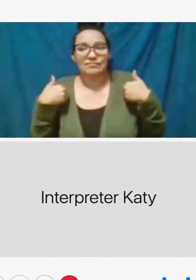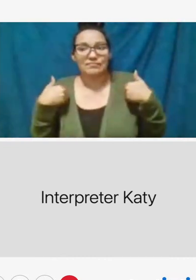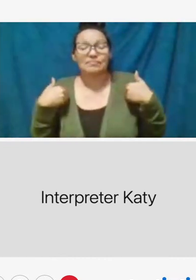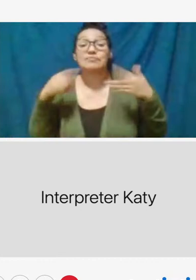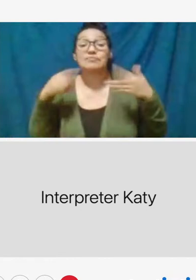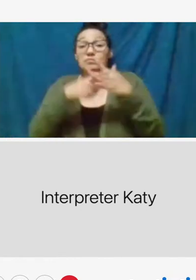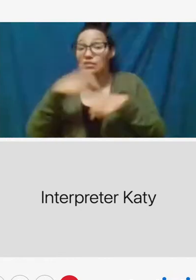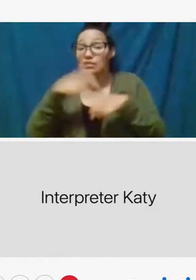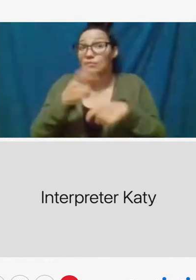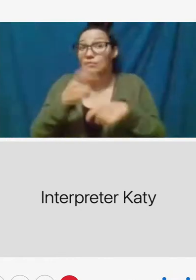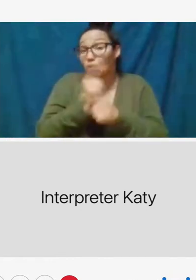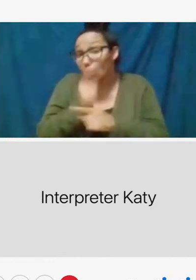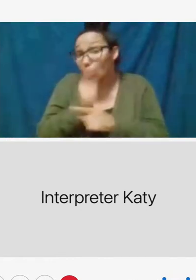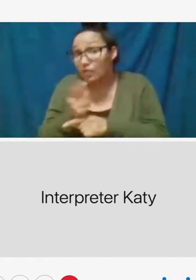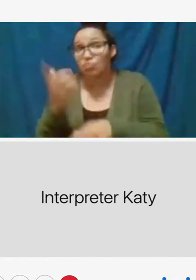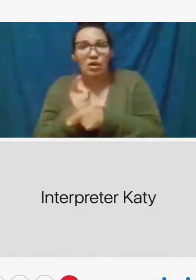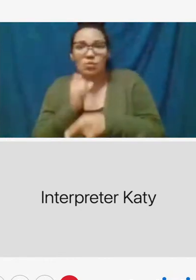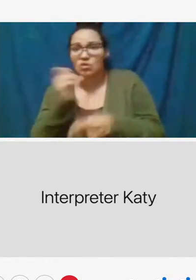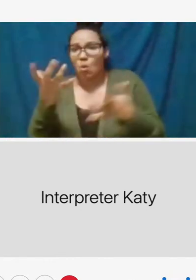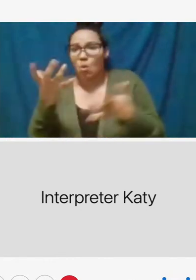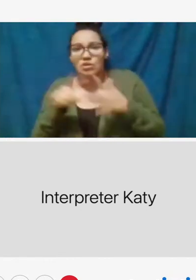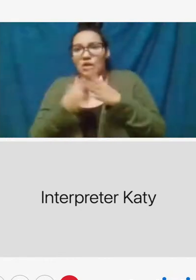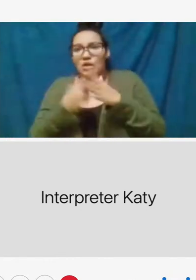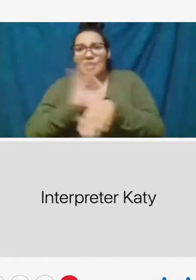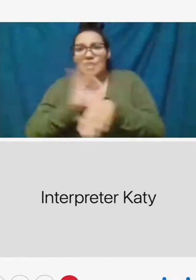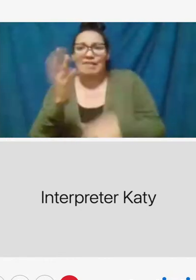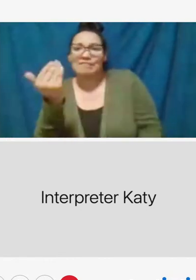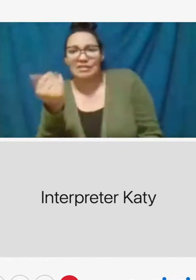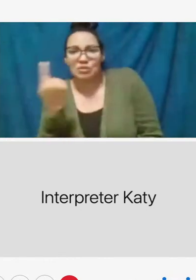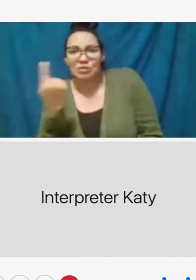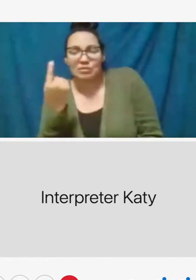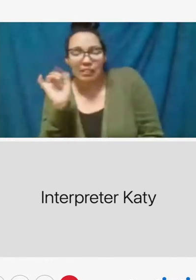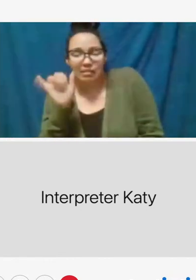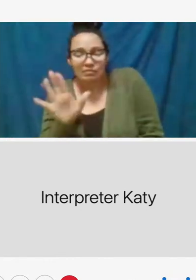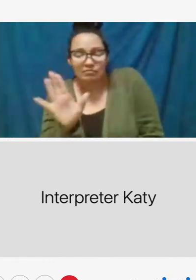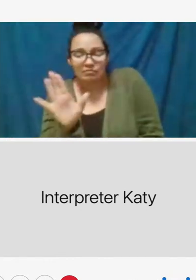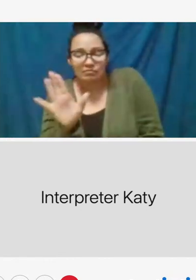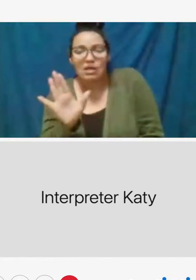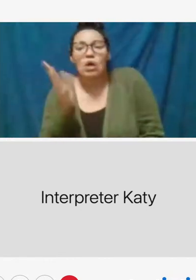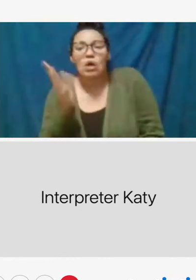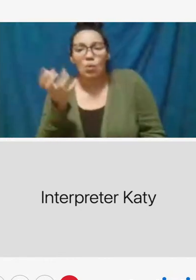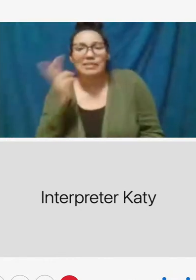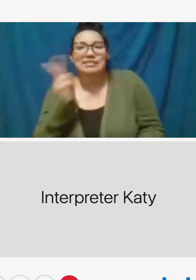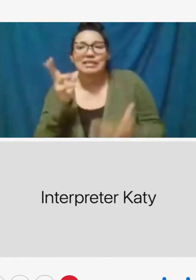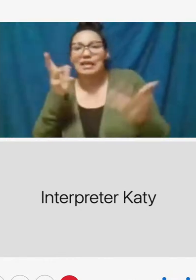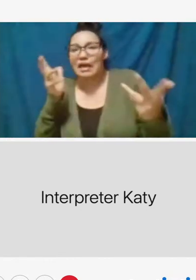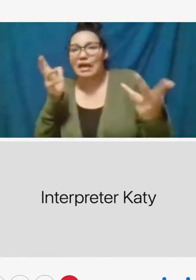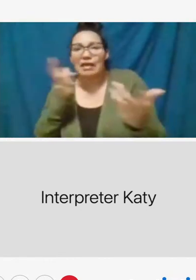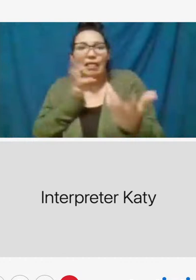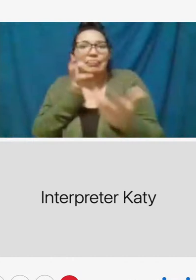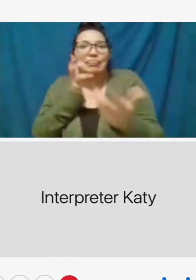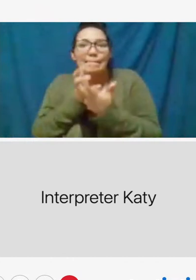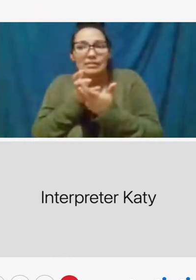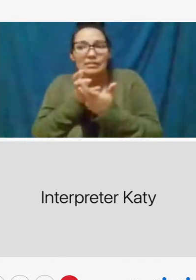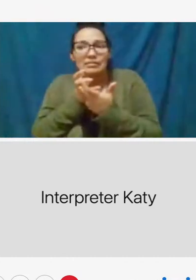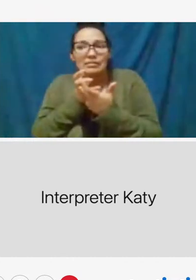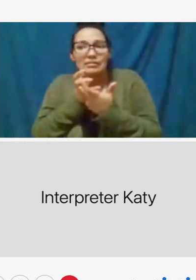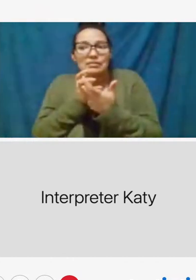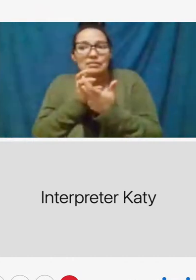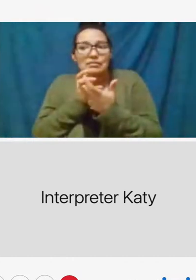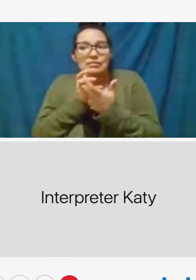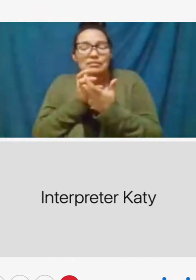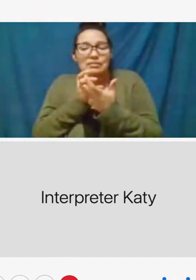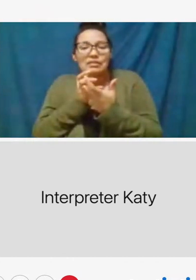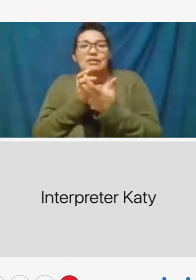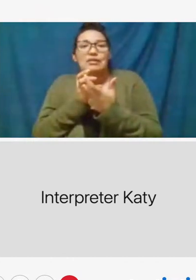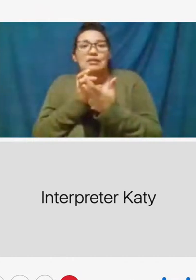school starting at 9:15 or something like that we want to look at alignment we want to look at how can we make this the best for everyone and then